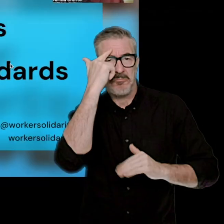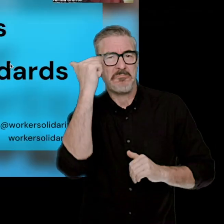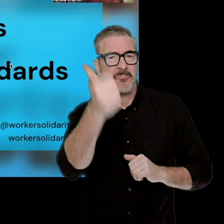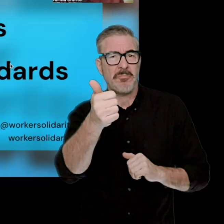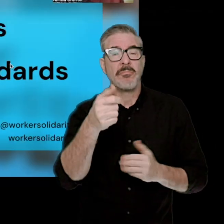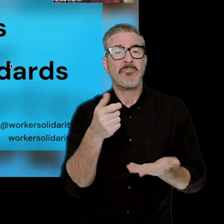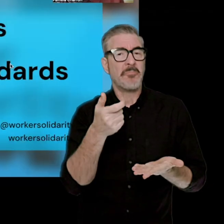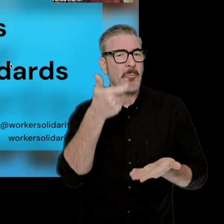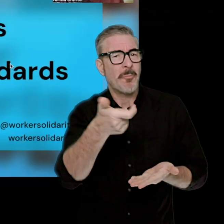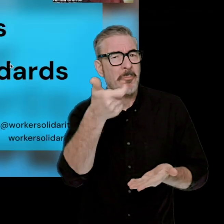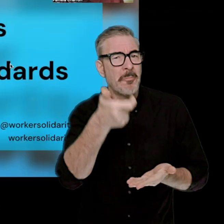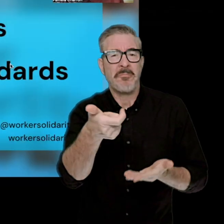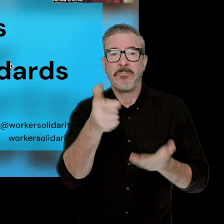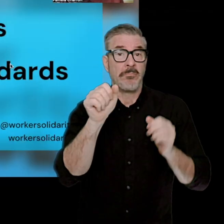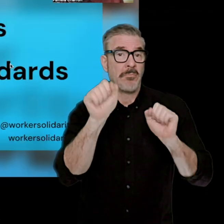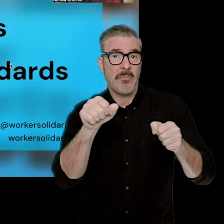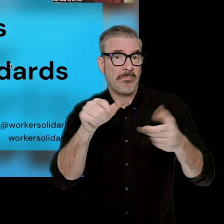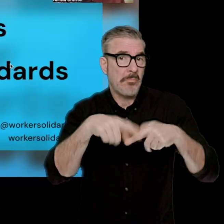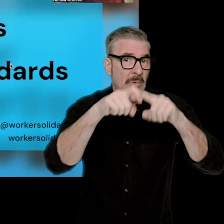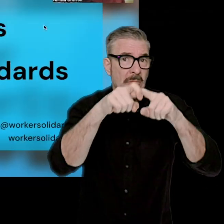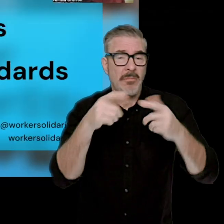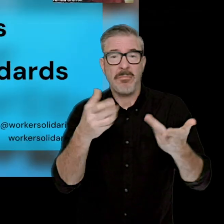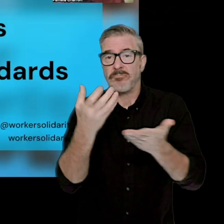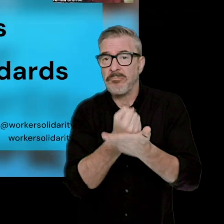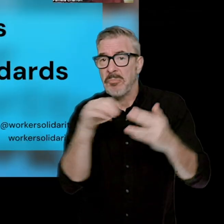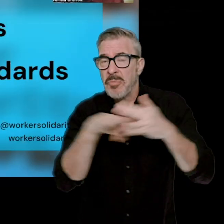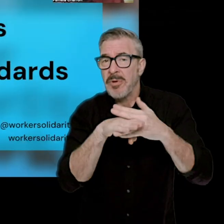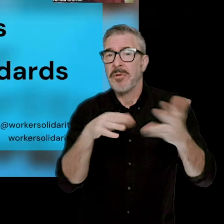show up to this workshop in a way that feels good for you all.